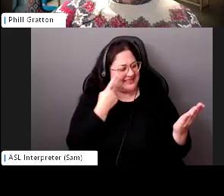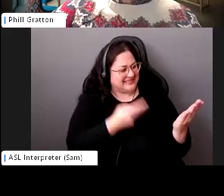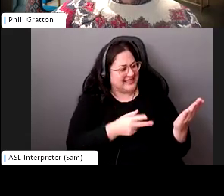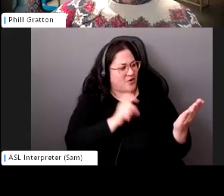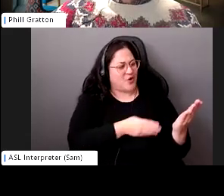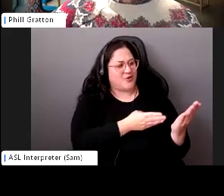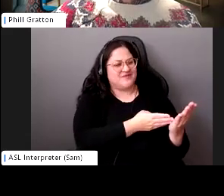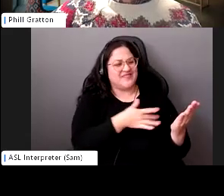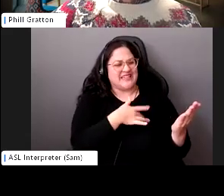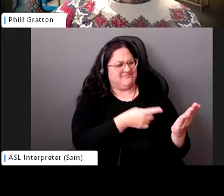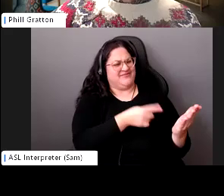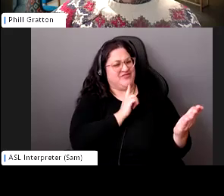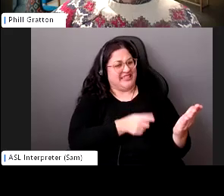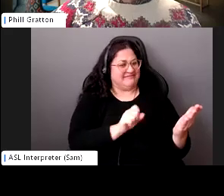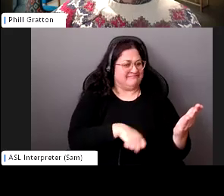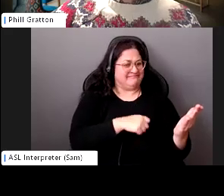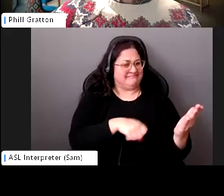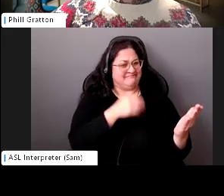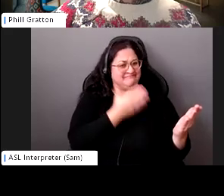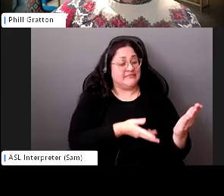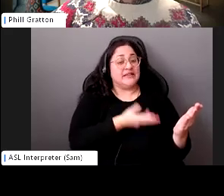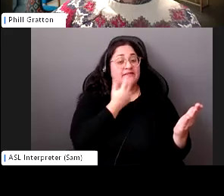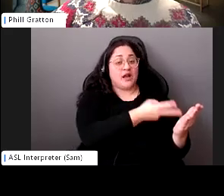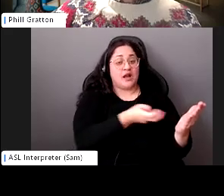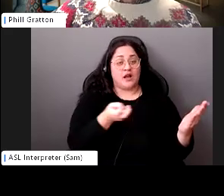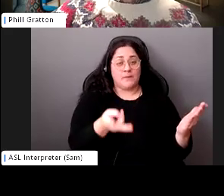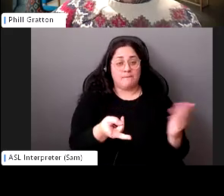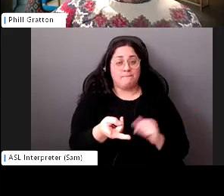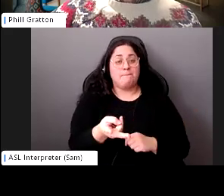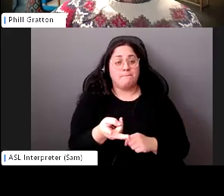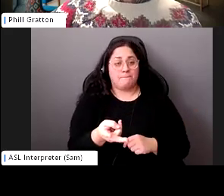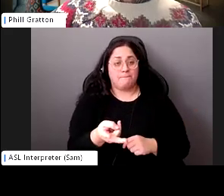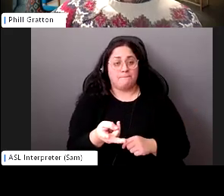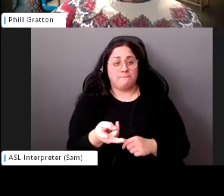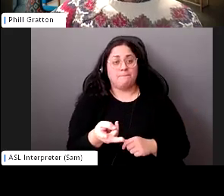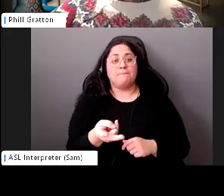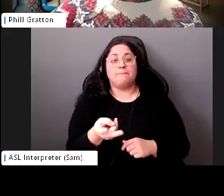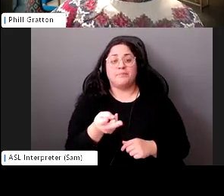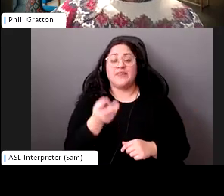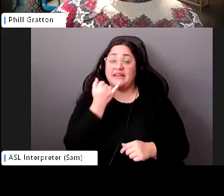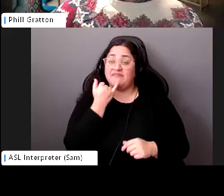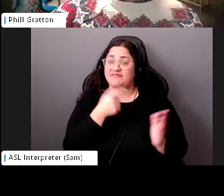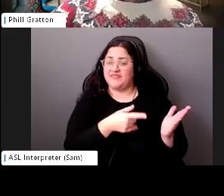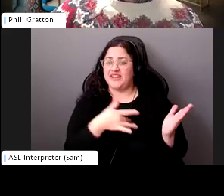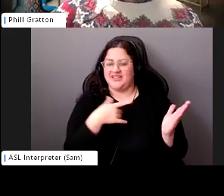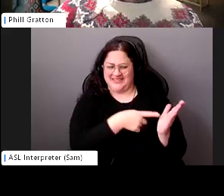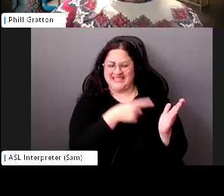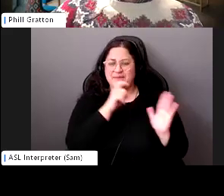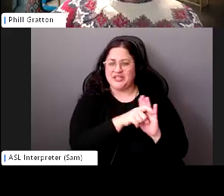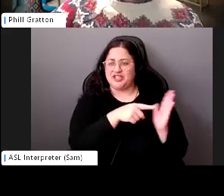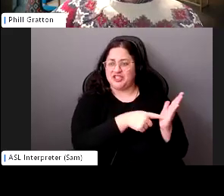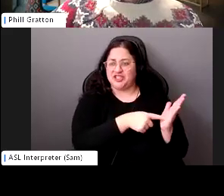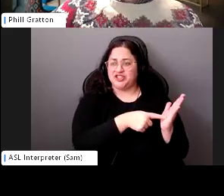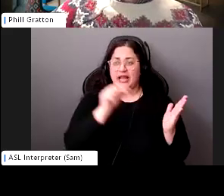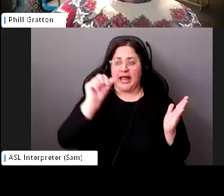by ChatGPT, if you put it into ChatGPT, would it recognize it as not real? It might actually tell you that